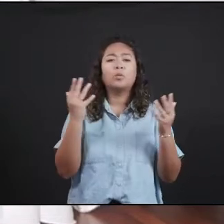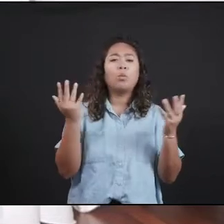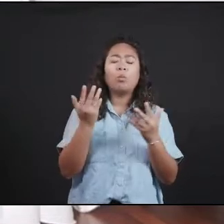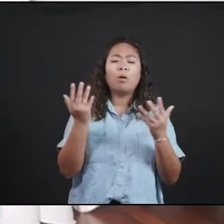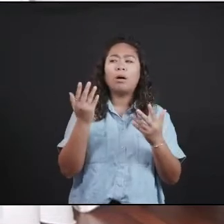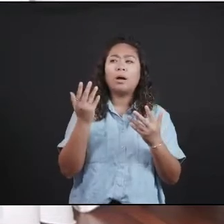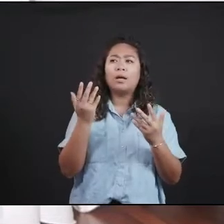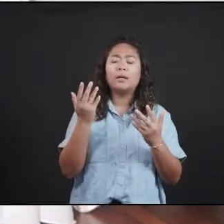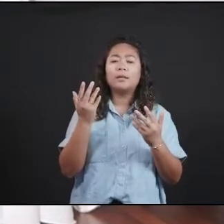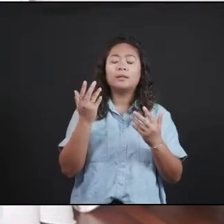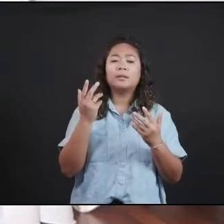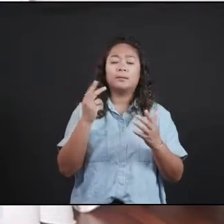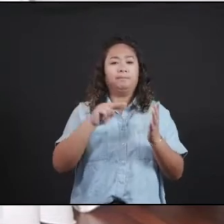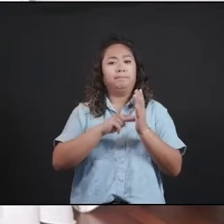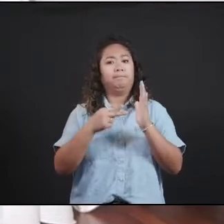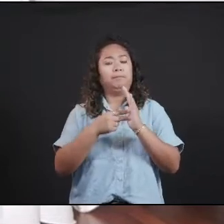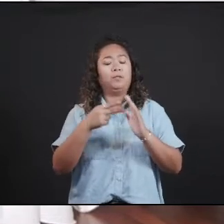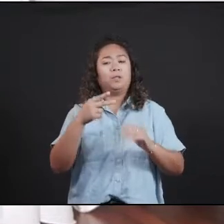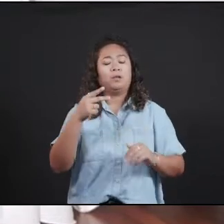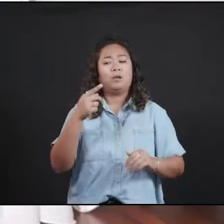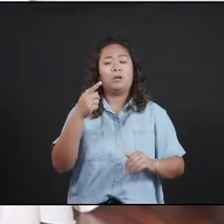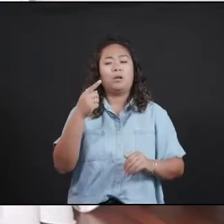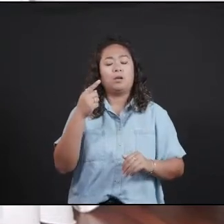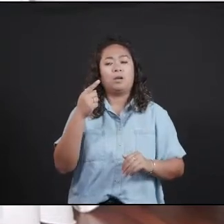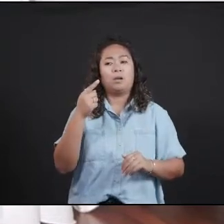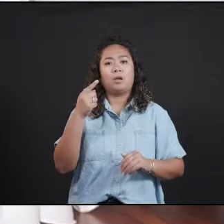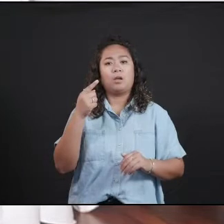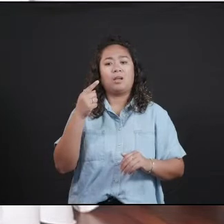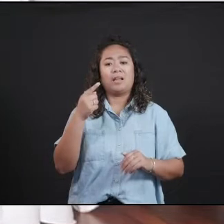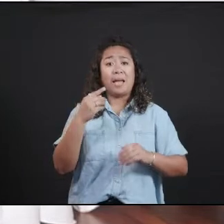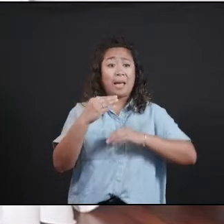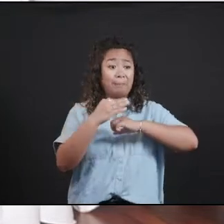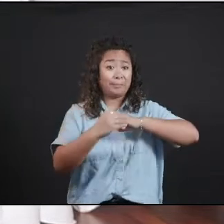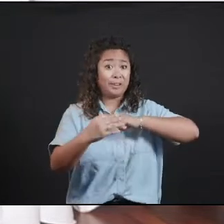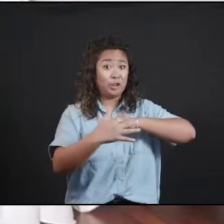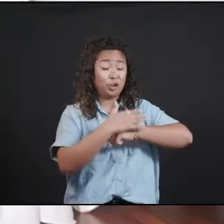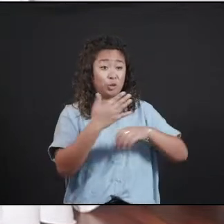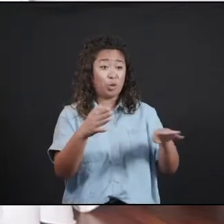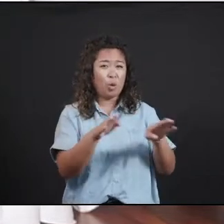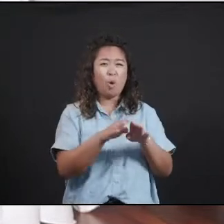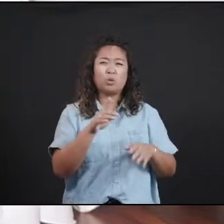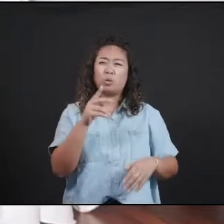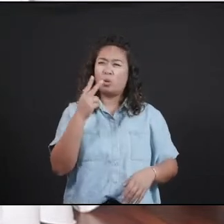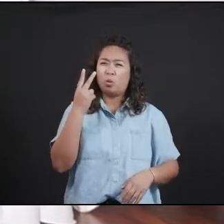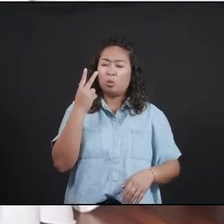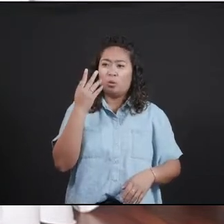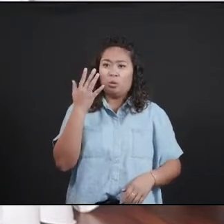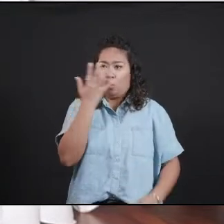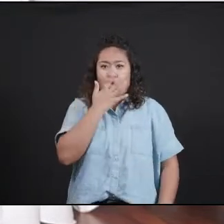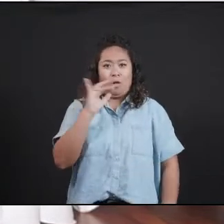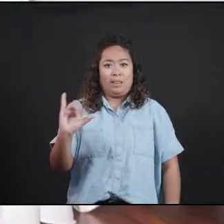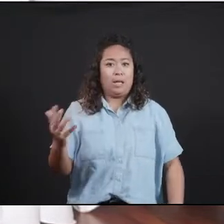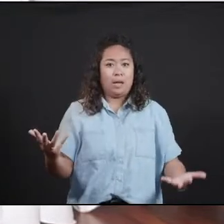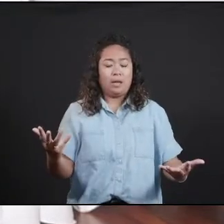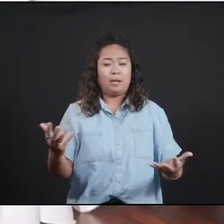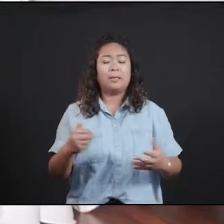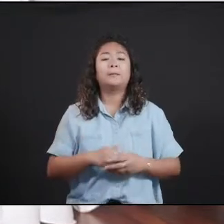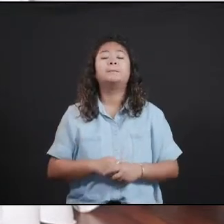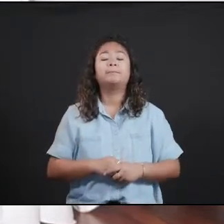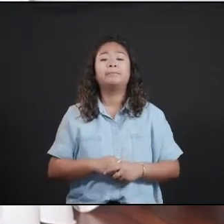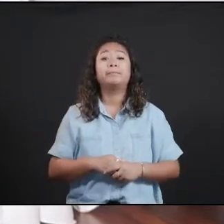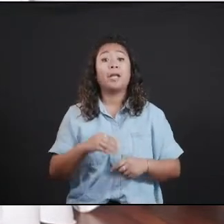minor issue for us, the major issue was making sure that we have less travelers traveling to the Virgin Islands, and we're